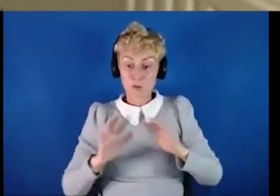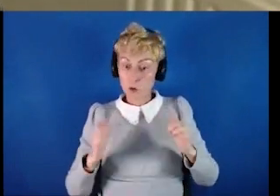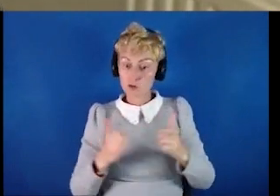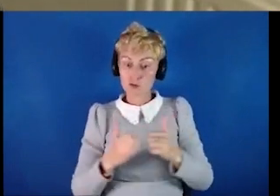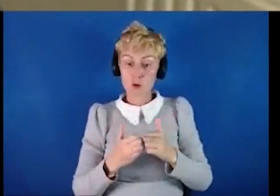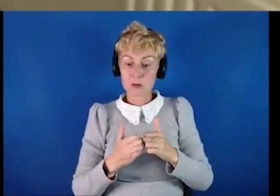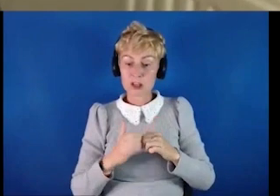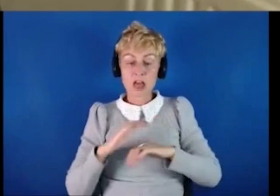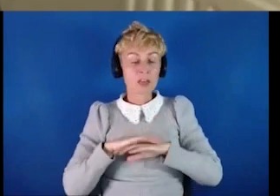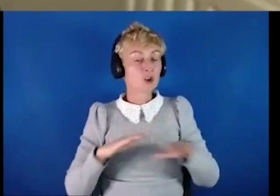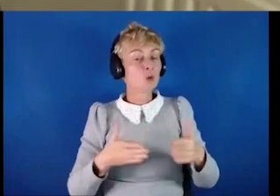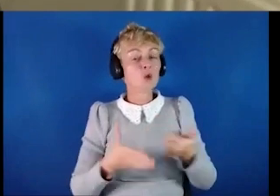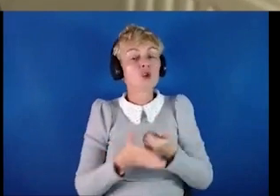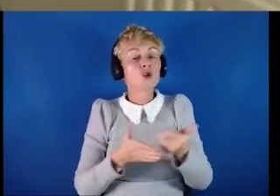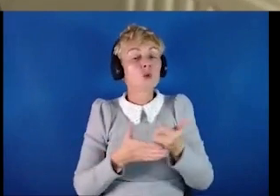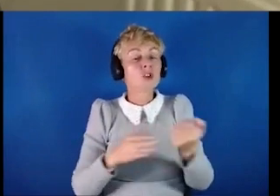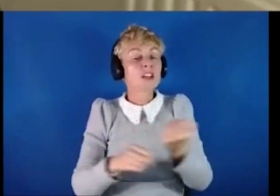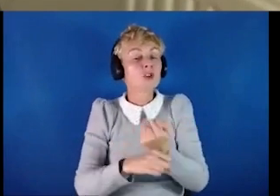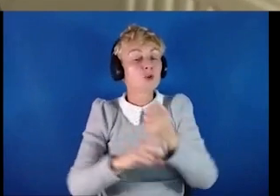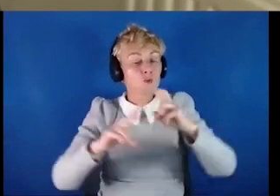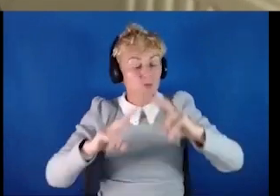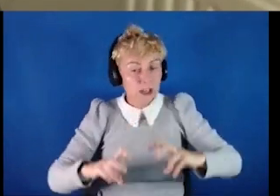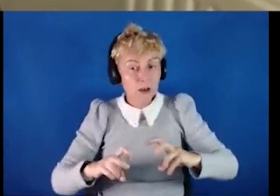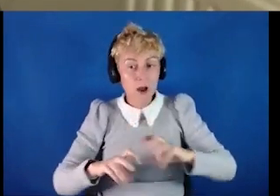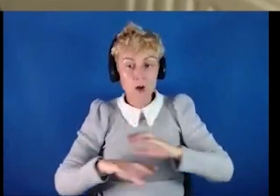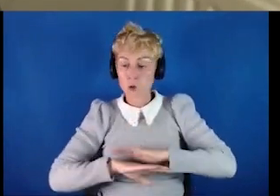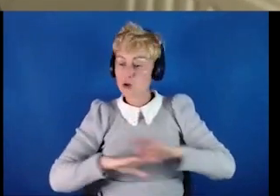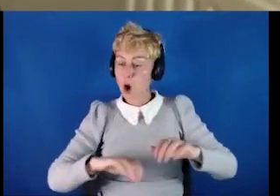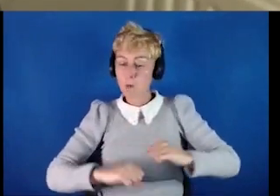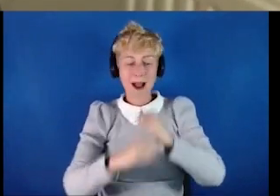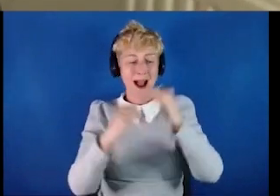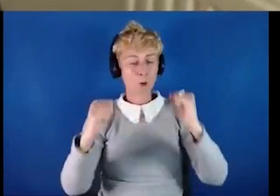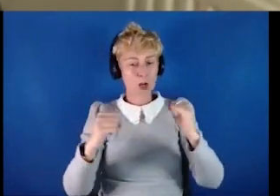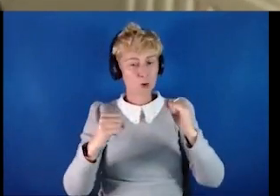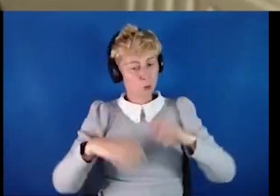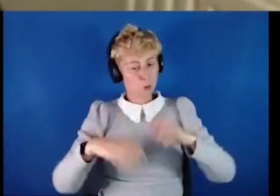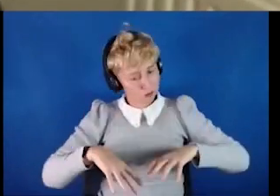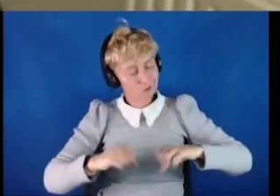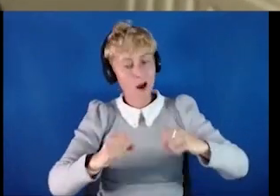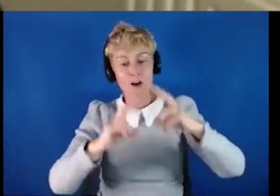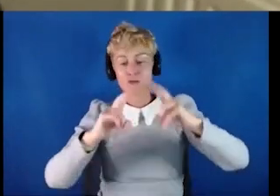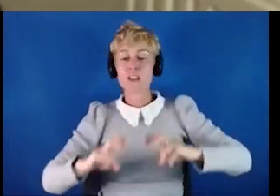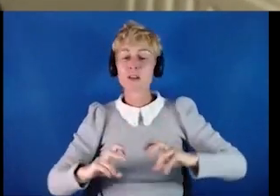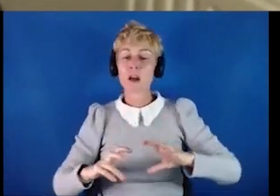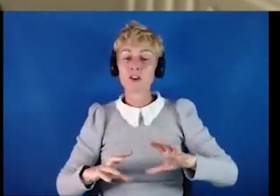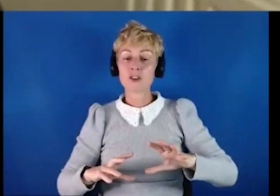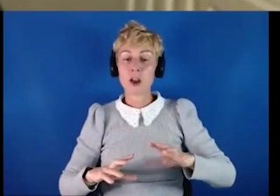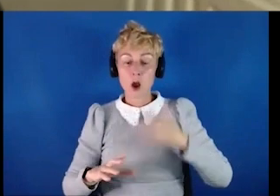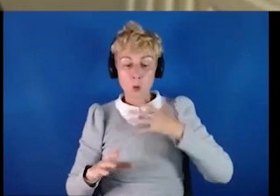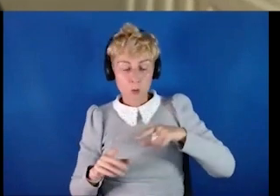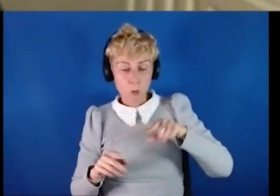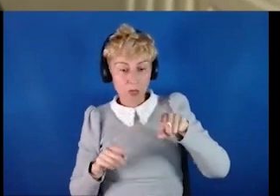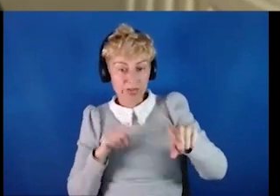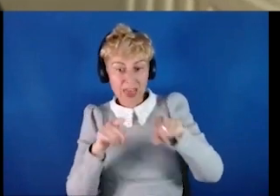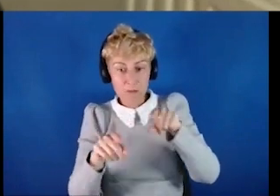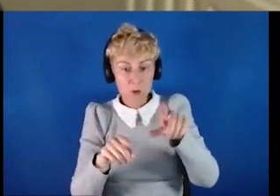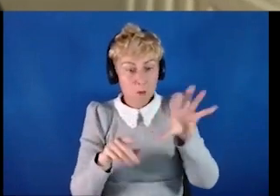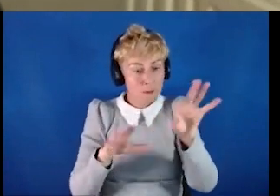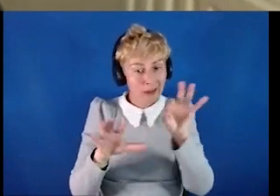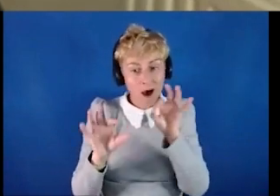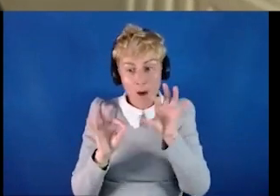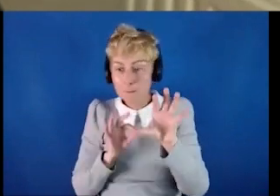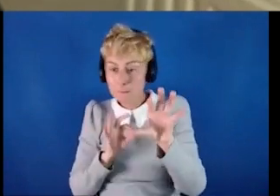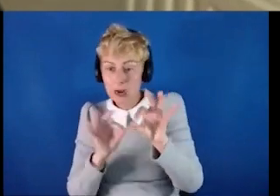research start to get involved with research, start to pick up these tools, use them. And those fragments, those different pieces,